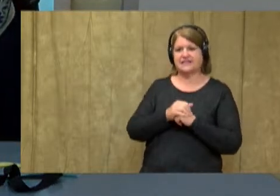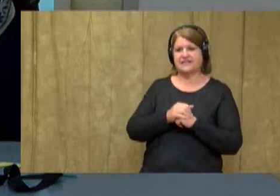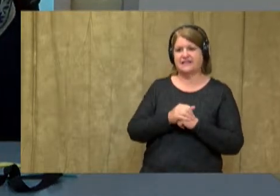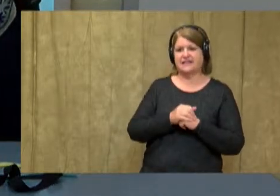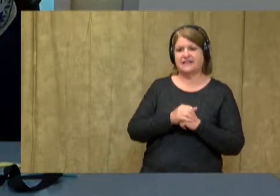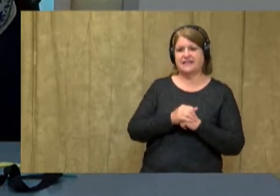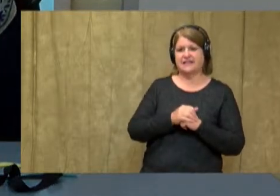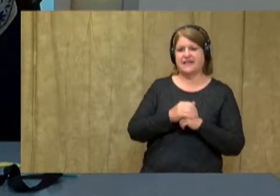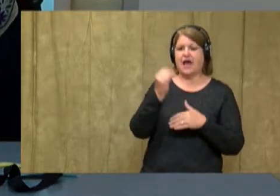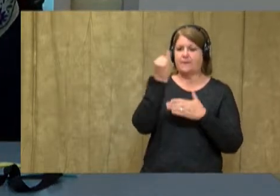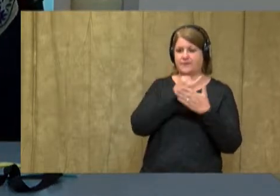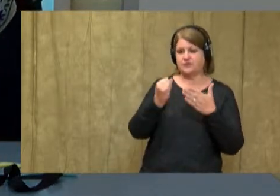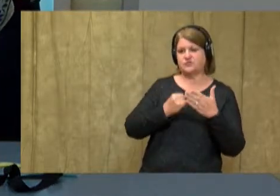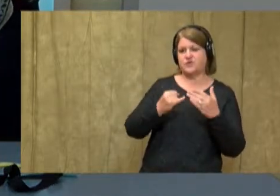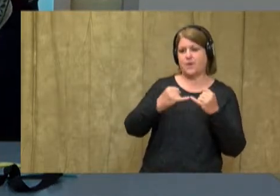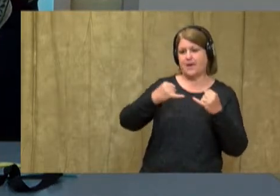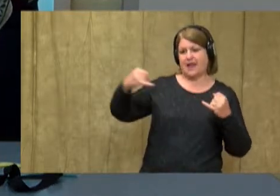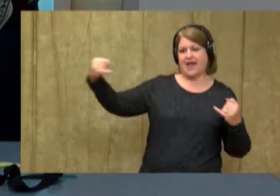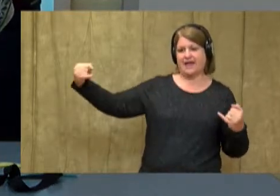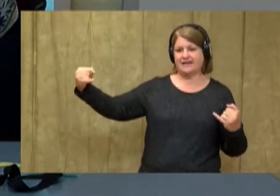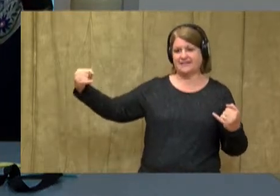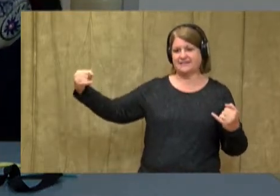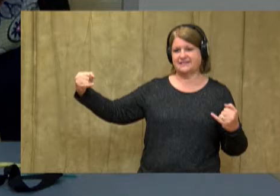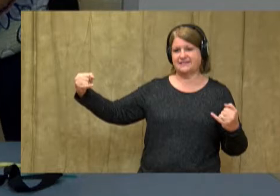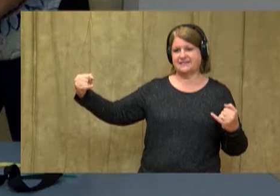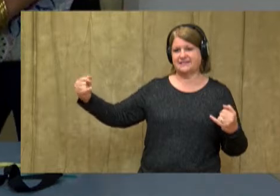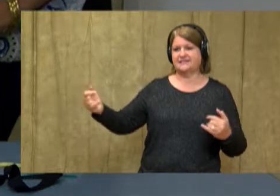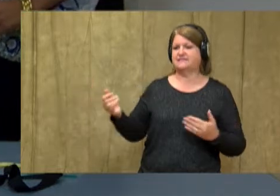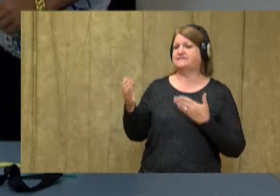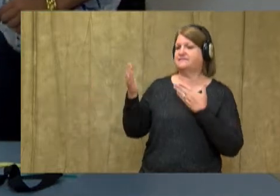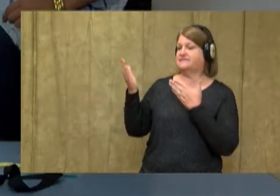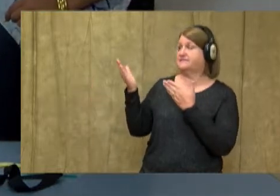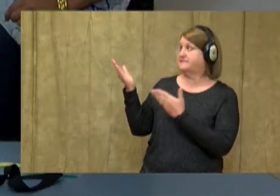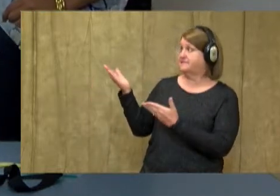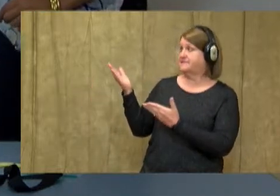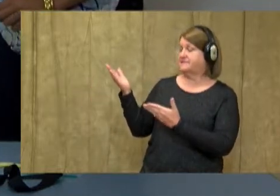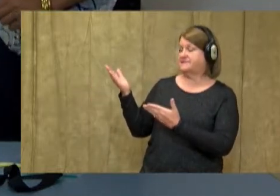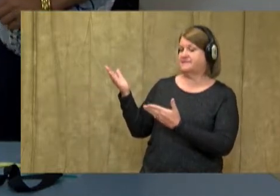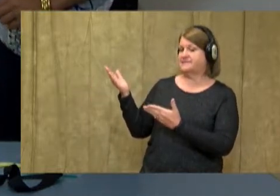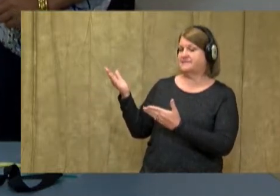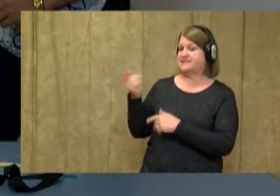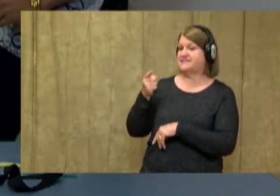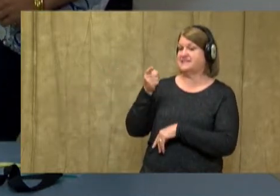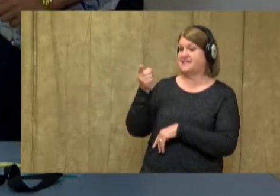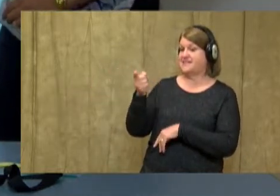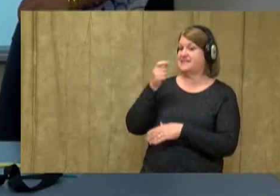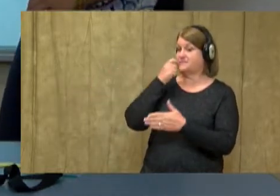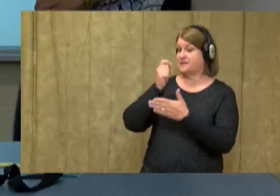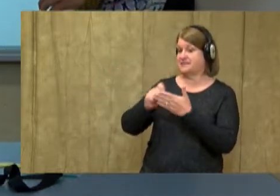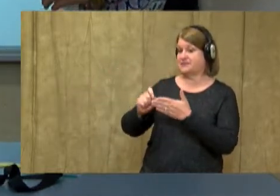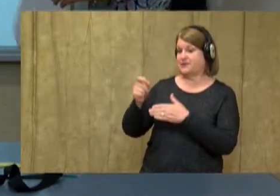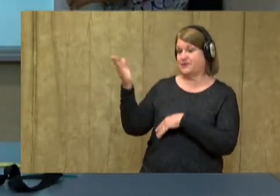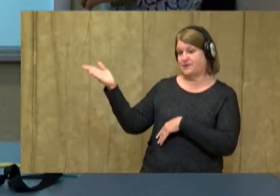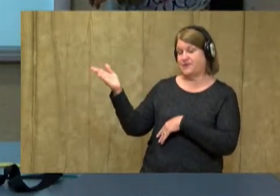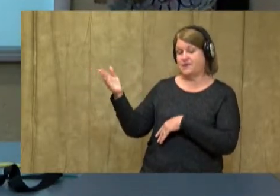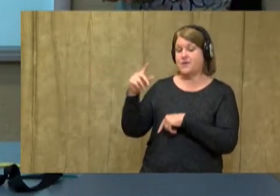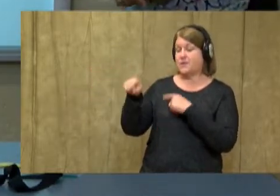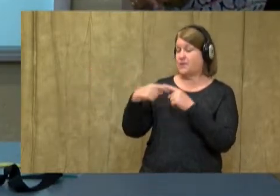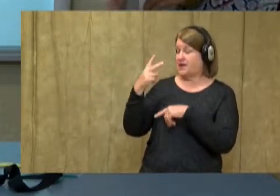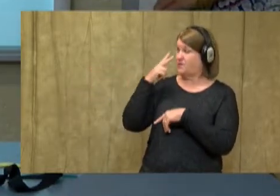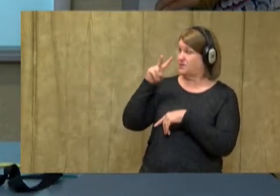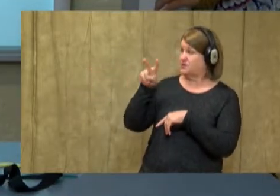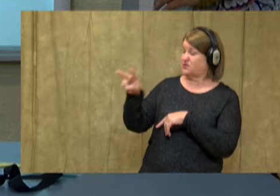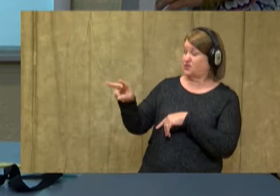to draw my line from the word longest to this pencil, because when I was observing the